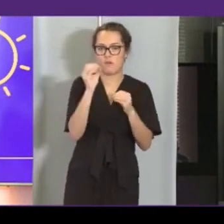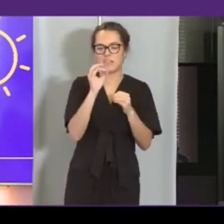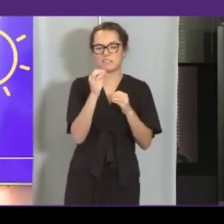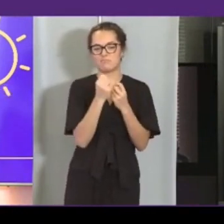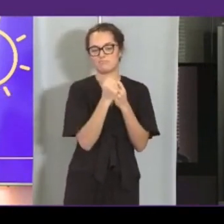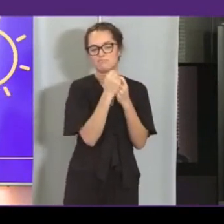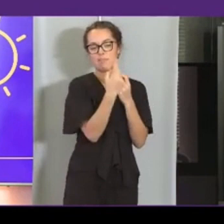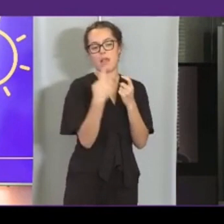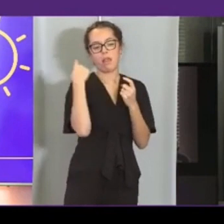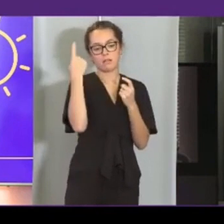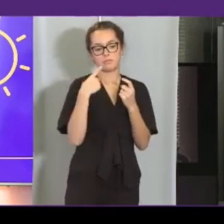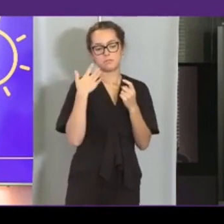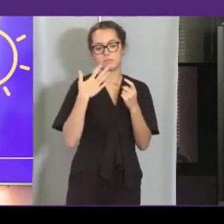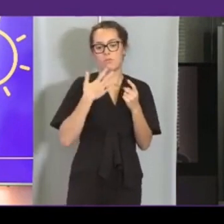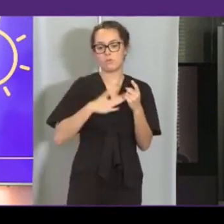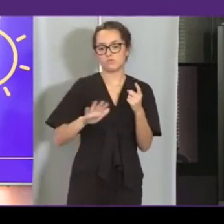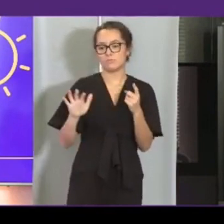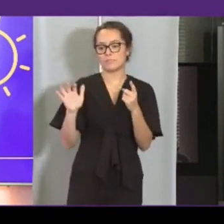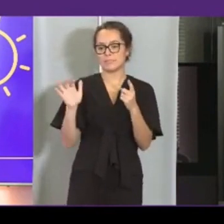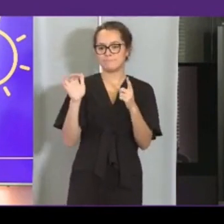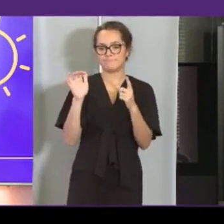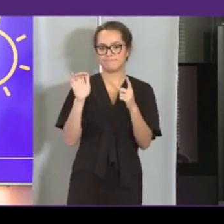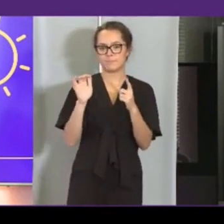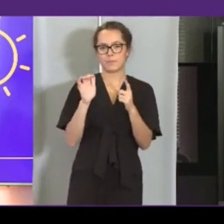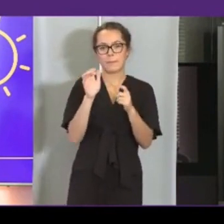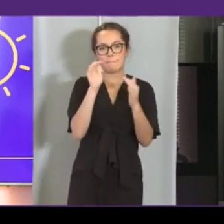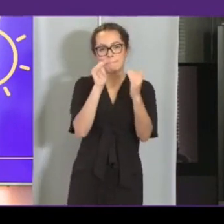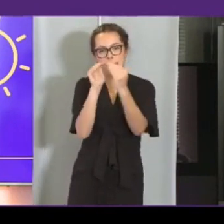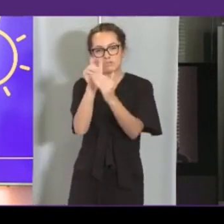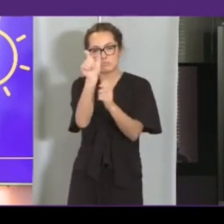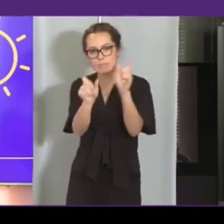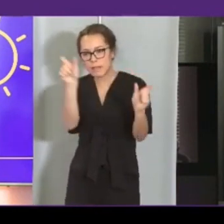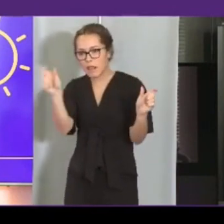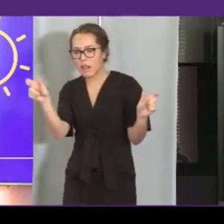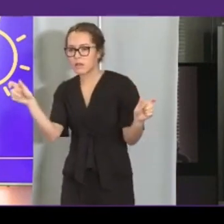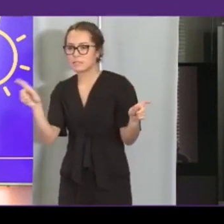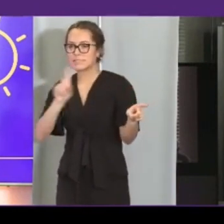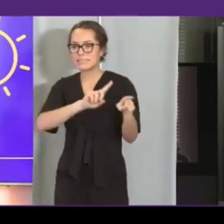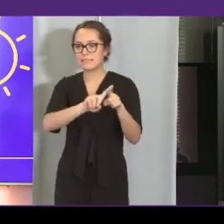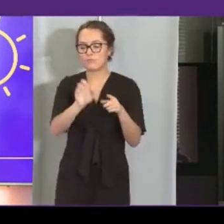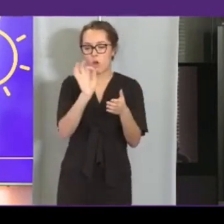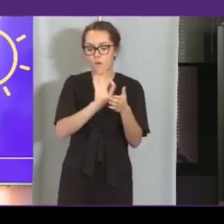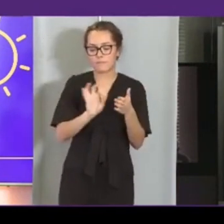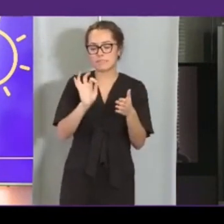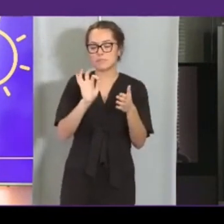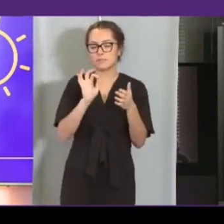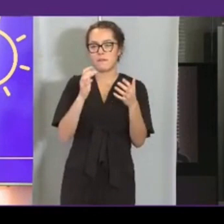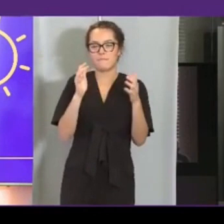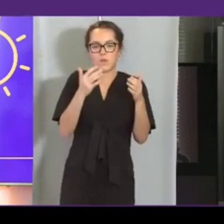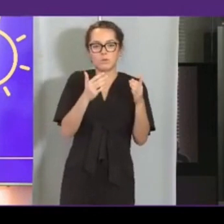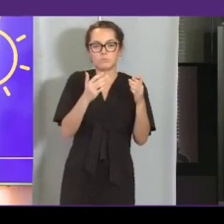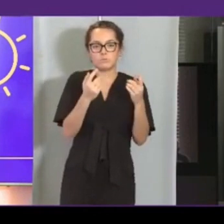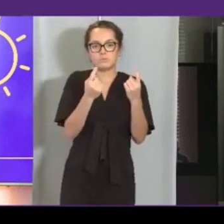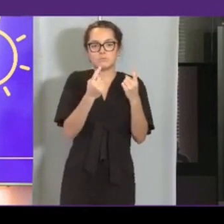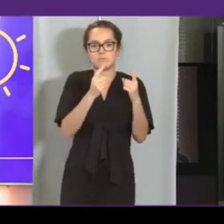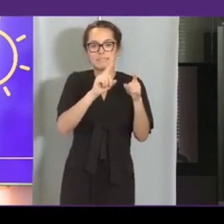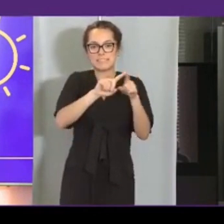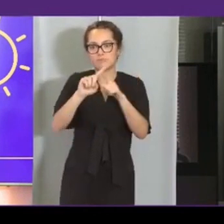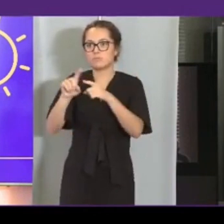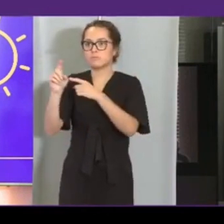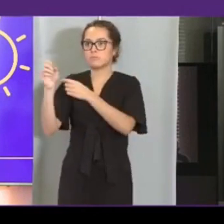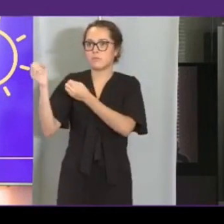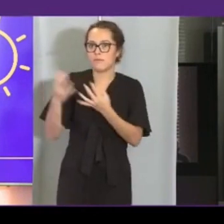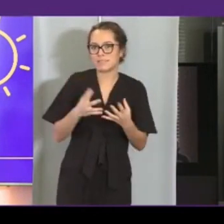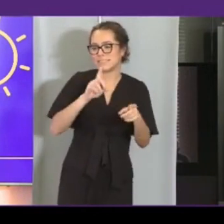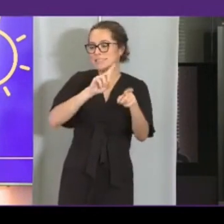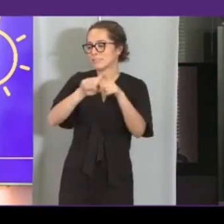to be customizable as well, because there's different offices and sites that focus on different aspects of products or services. And again,